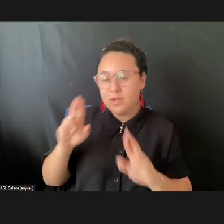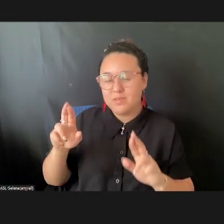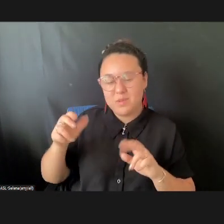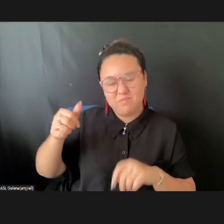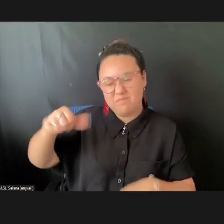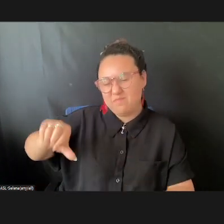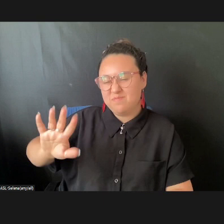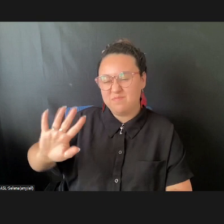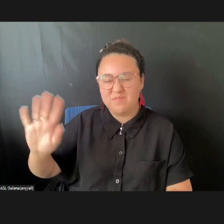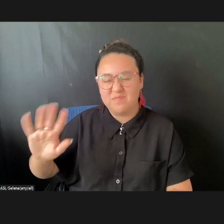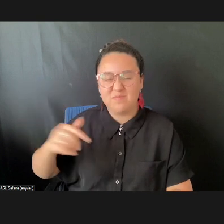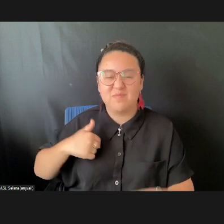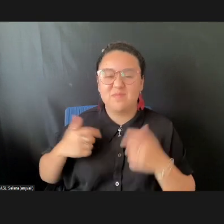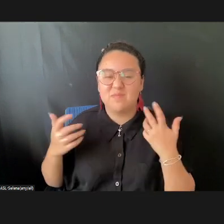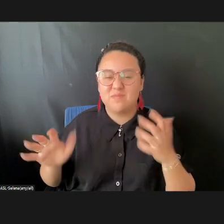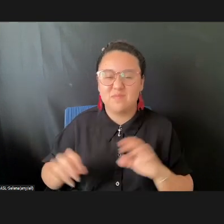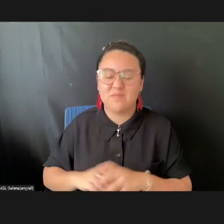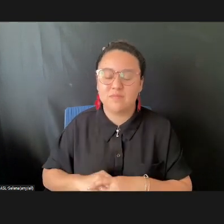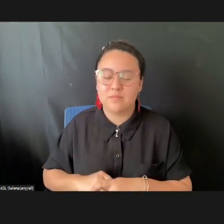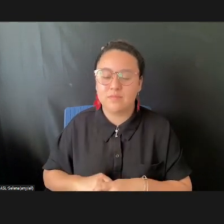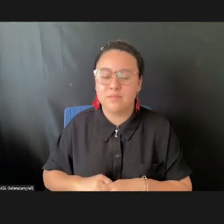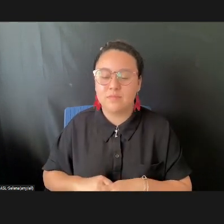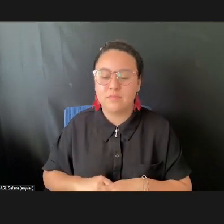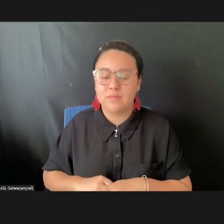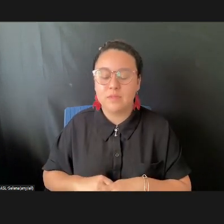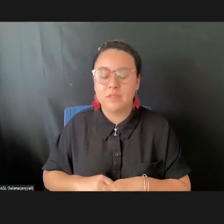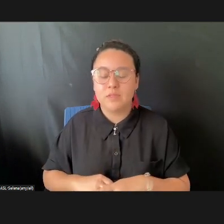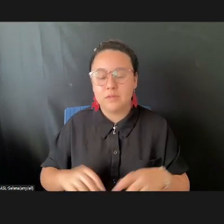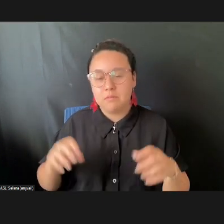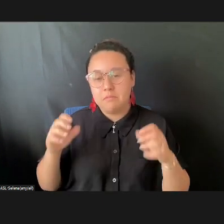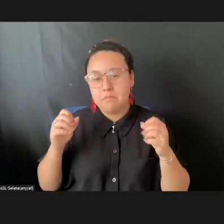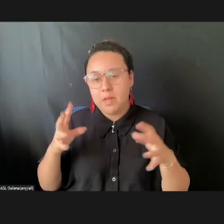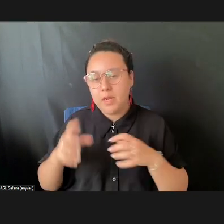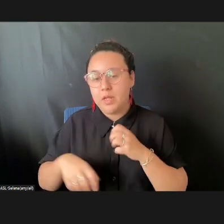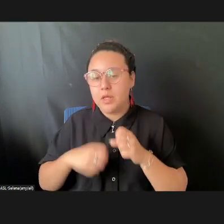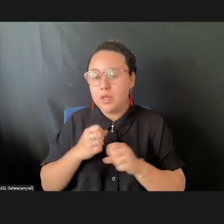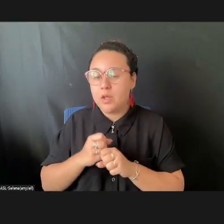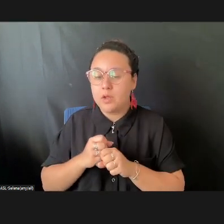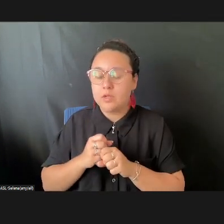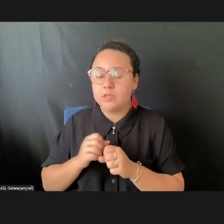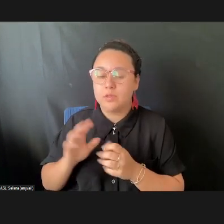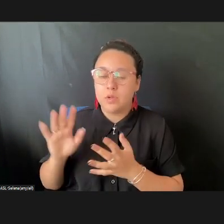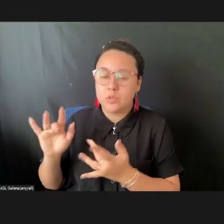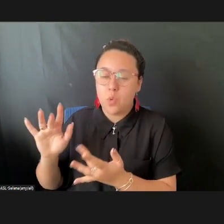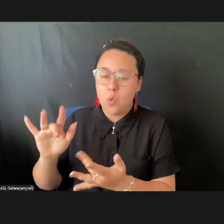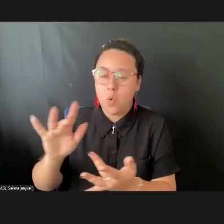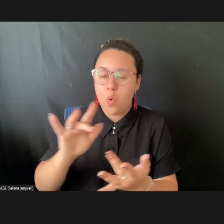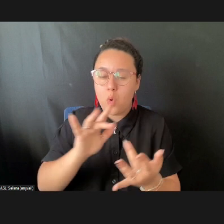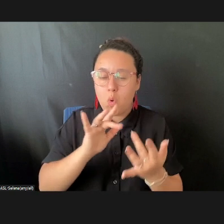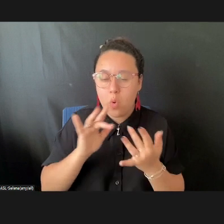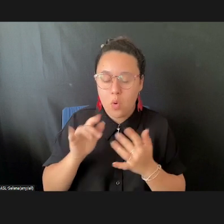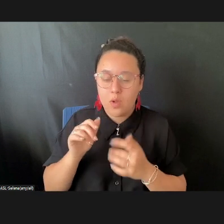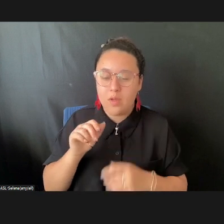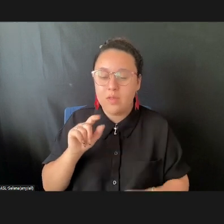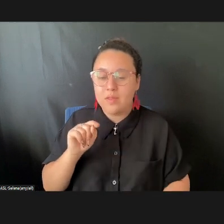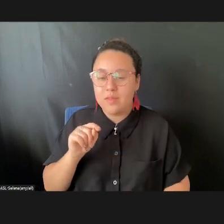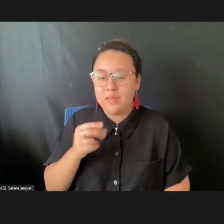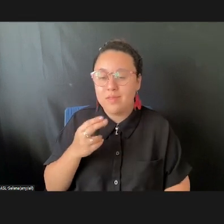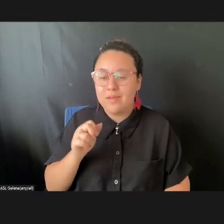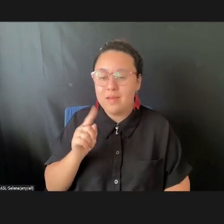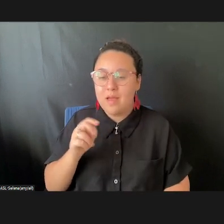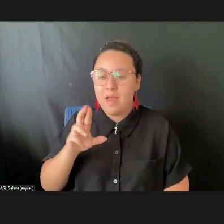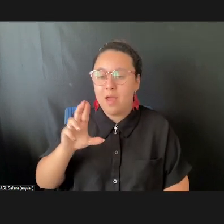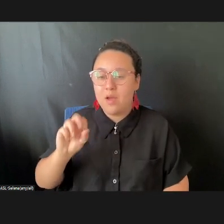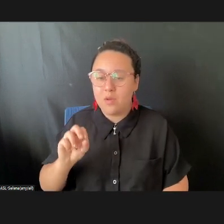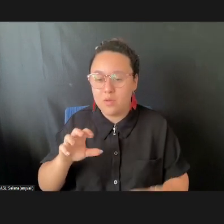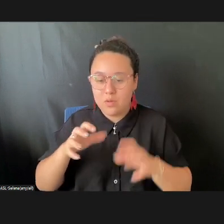declined. We did a lot of touring when we were in the teatro. We drove these two huge outfitted